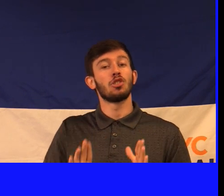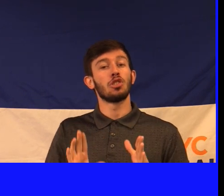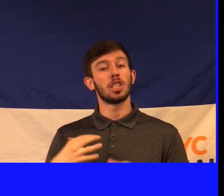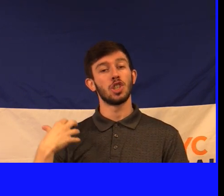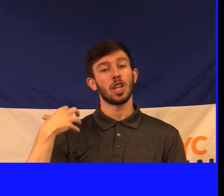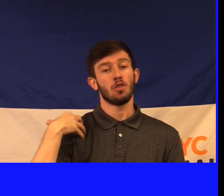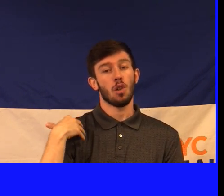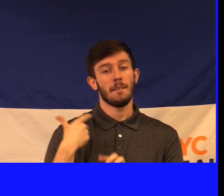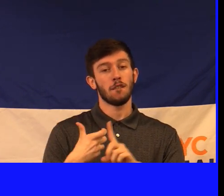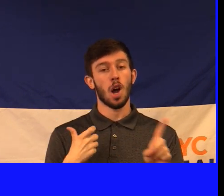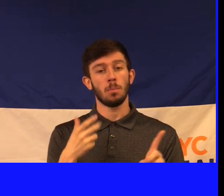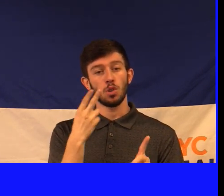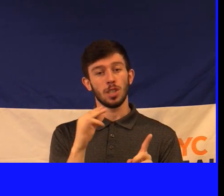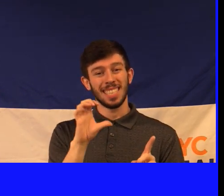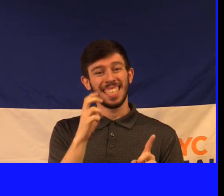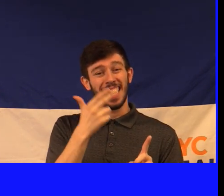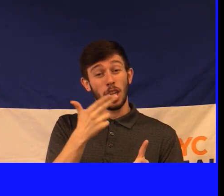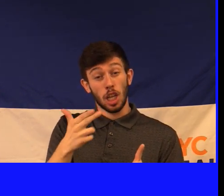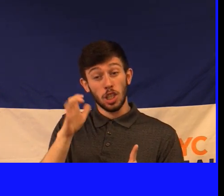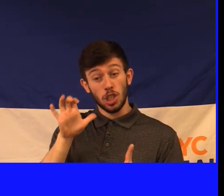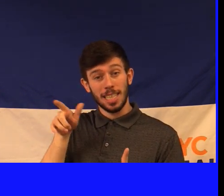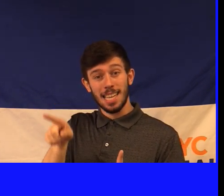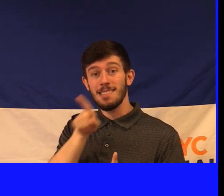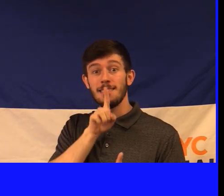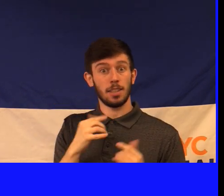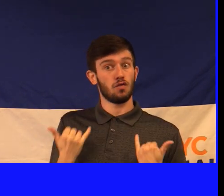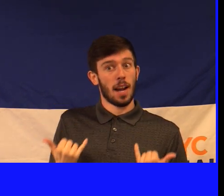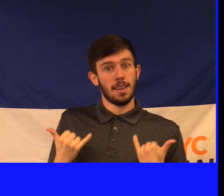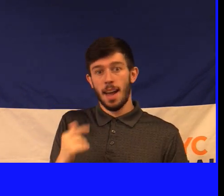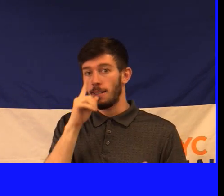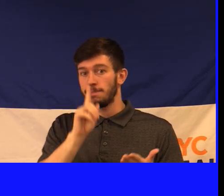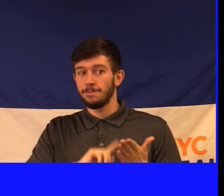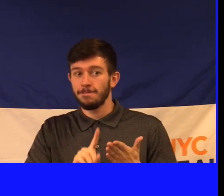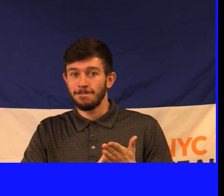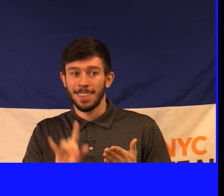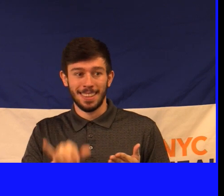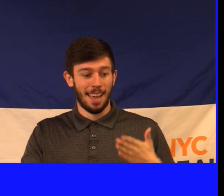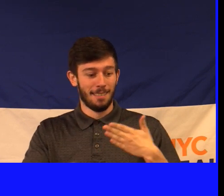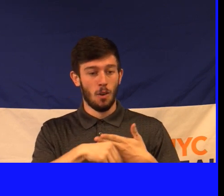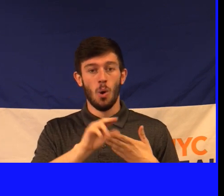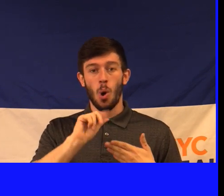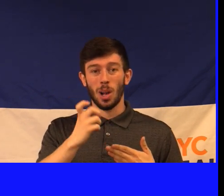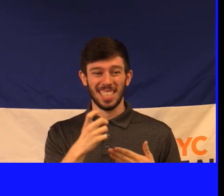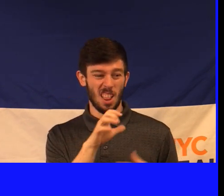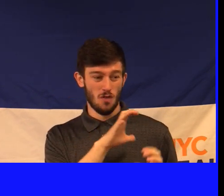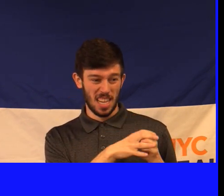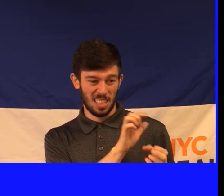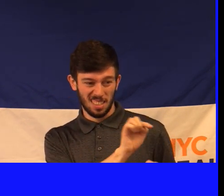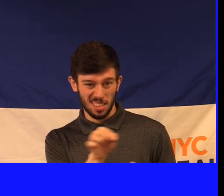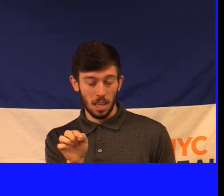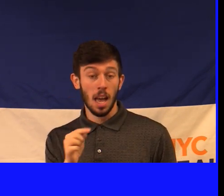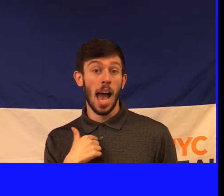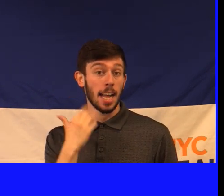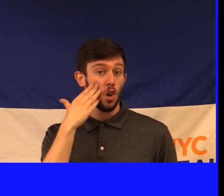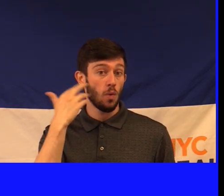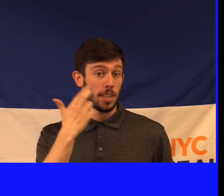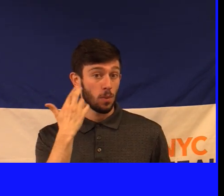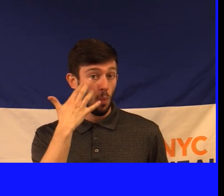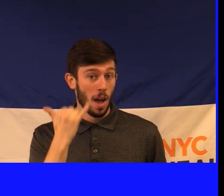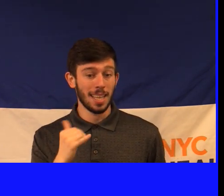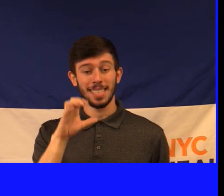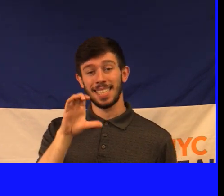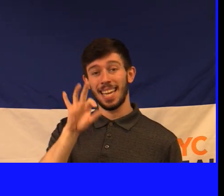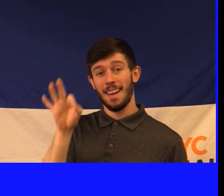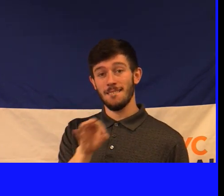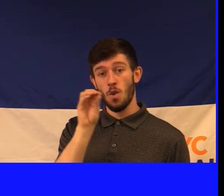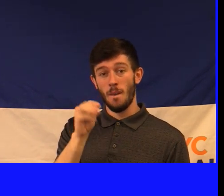New York City Health and Hospitals is conducting an investigation of the auxiliaries. And I only know this because the CFO